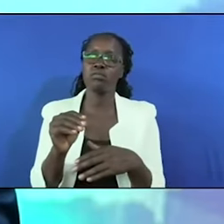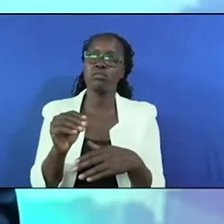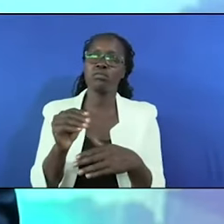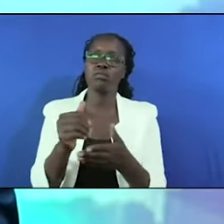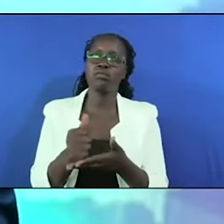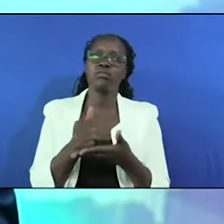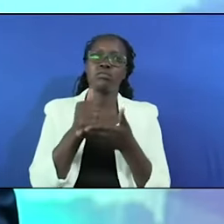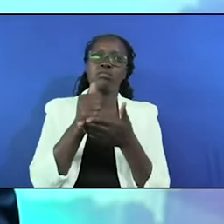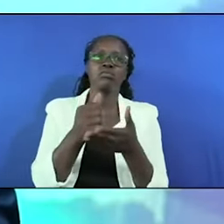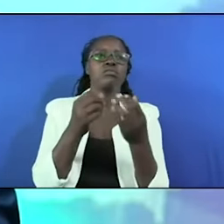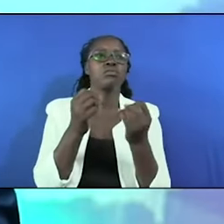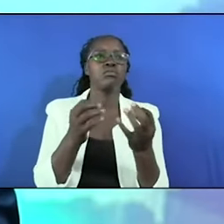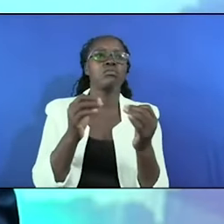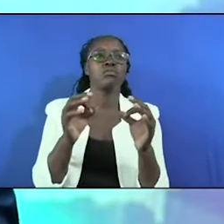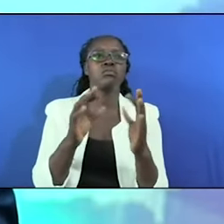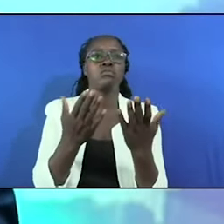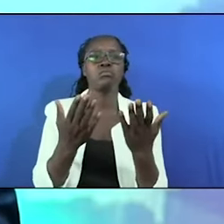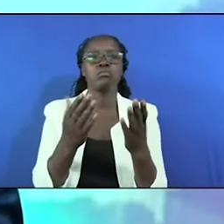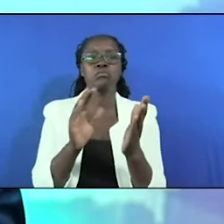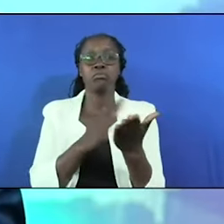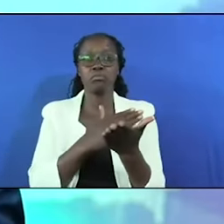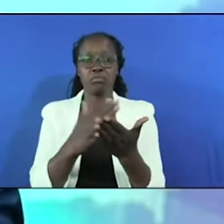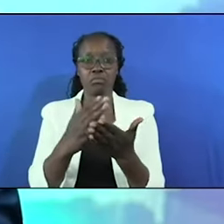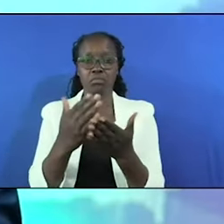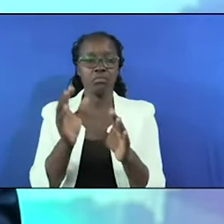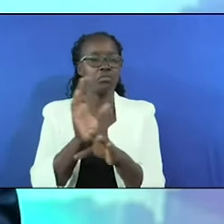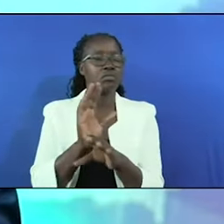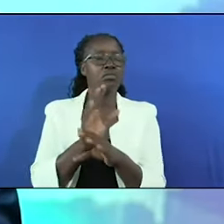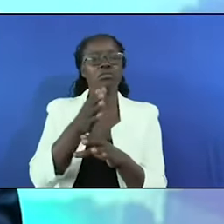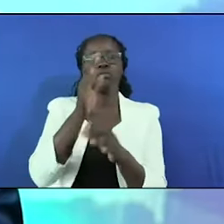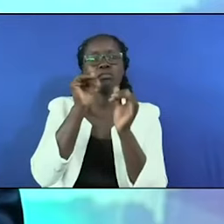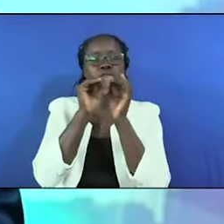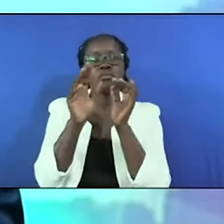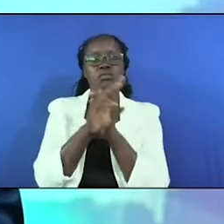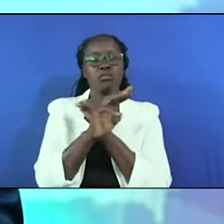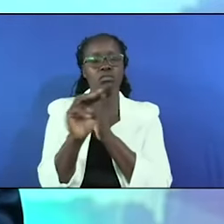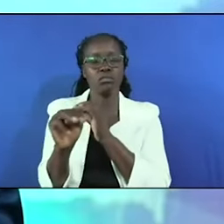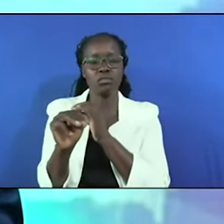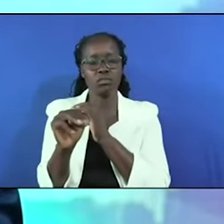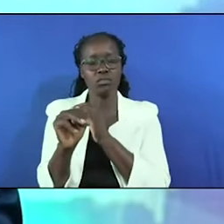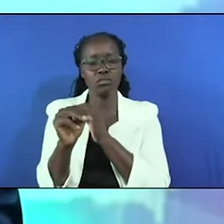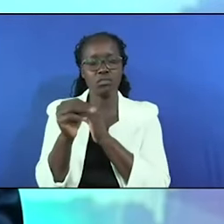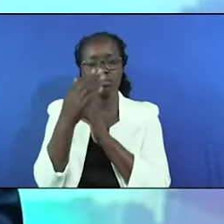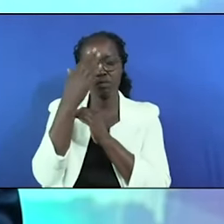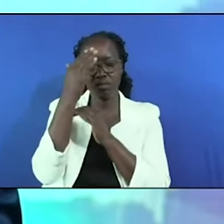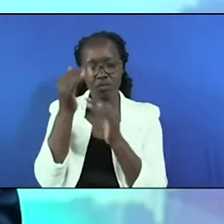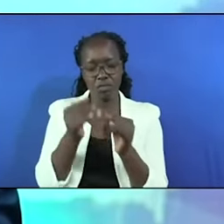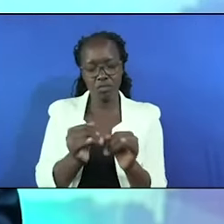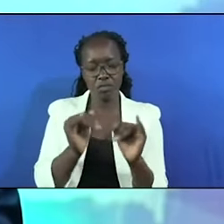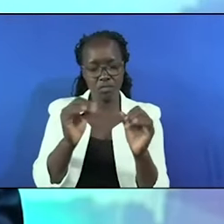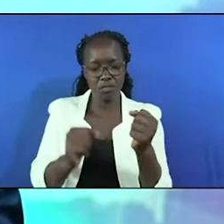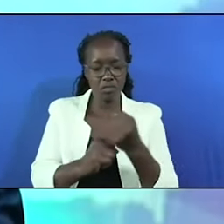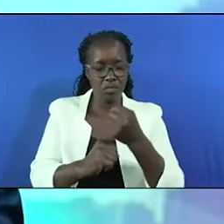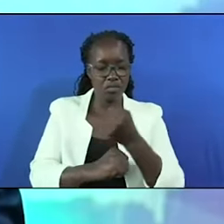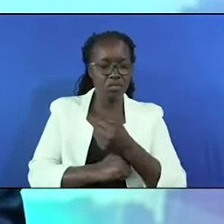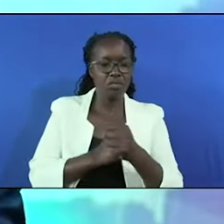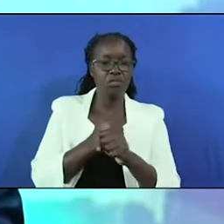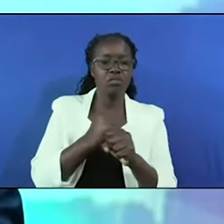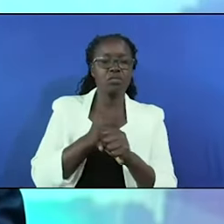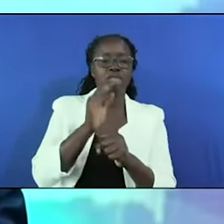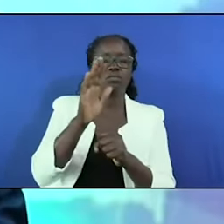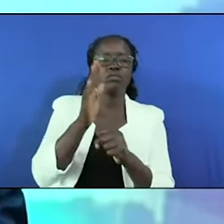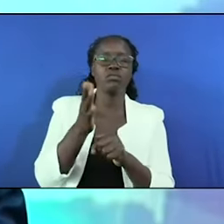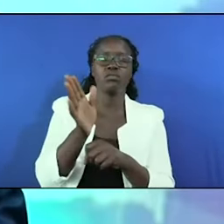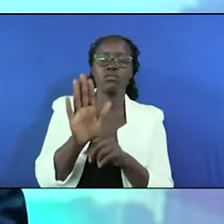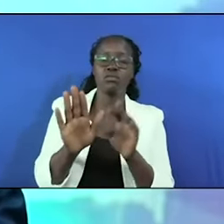of helping many departments of the church. God bless them because they try to support your work. As they